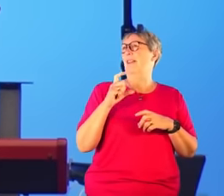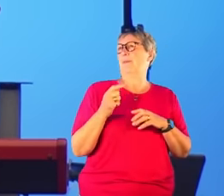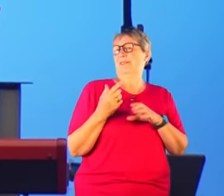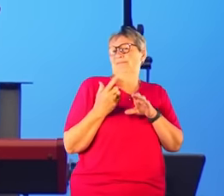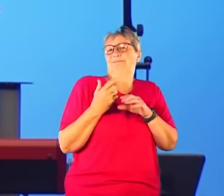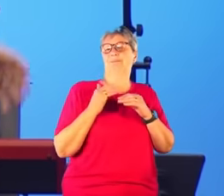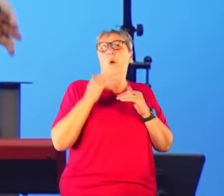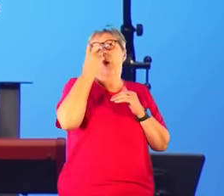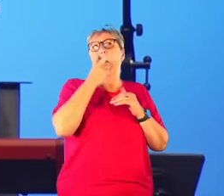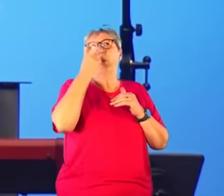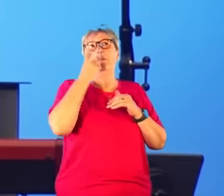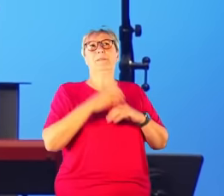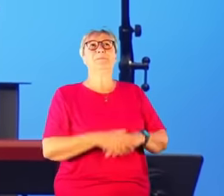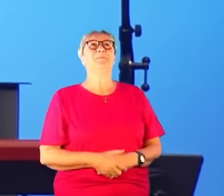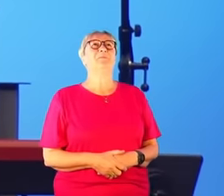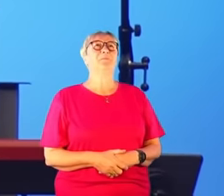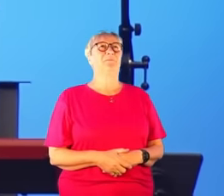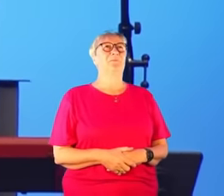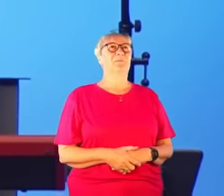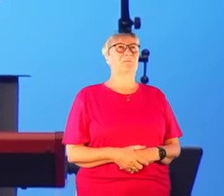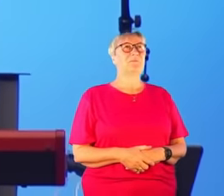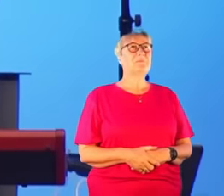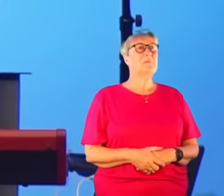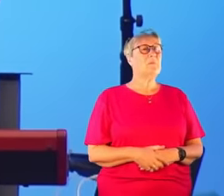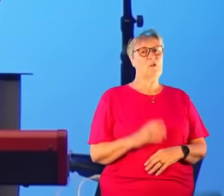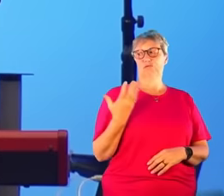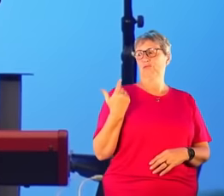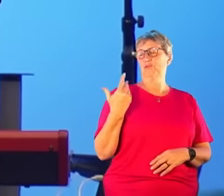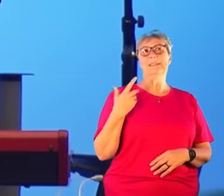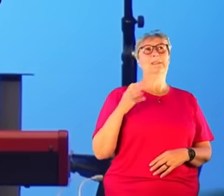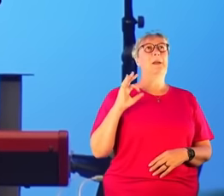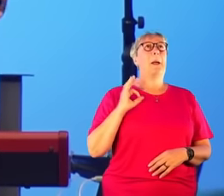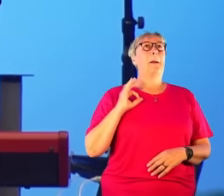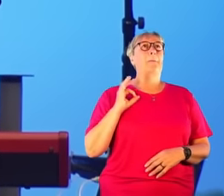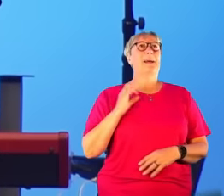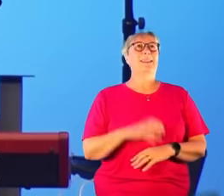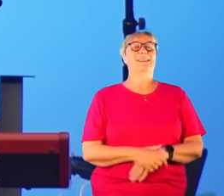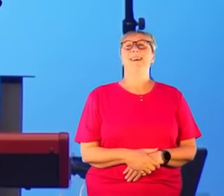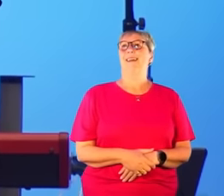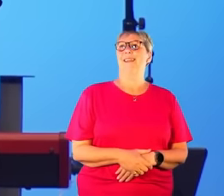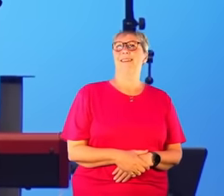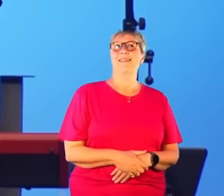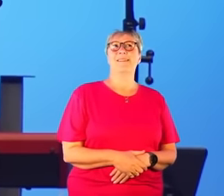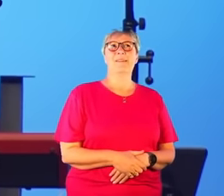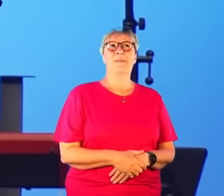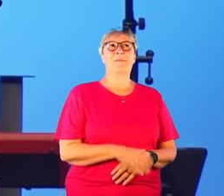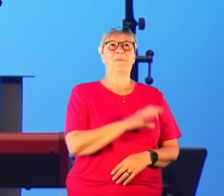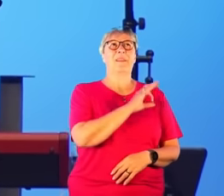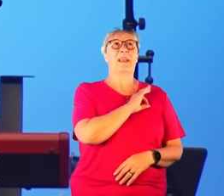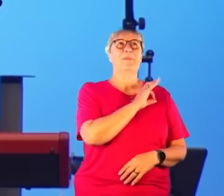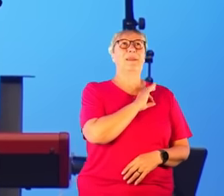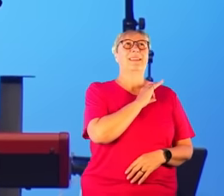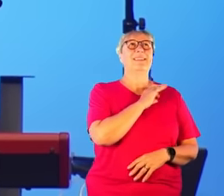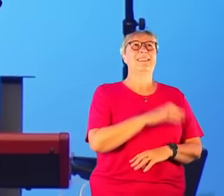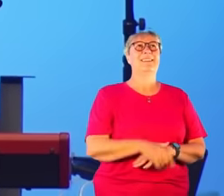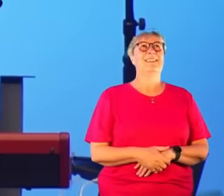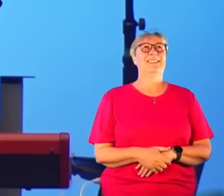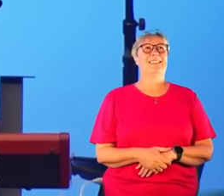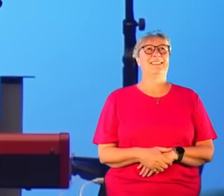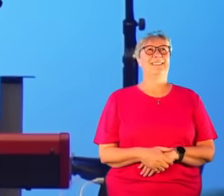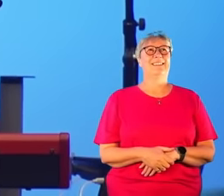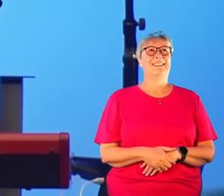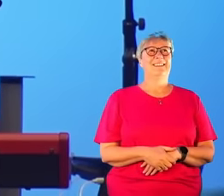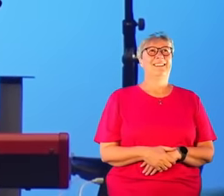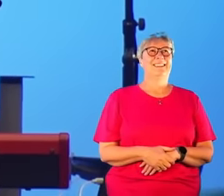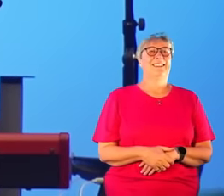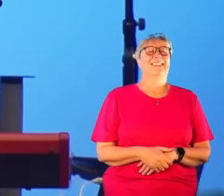couple of weeks. I'm not going to tell you how old he is, but it ends in a zero. Going to have a show of hands. And it doesn't start with